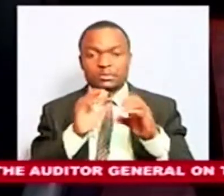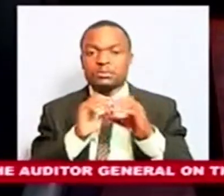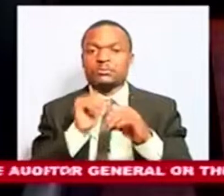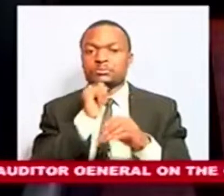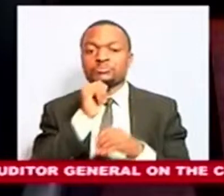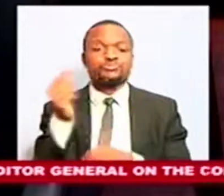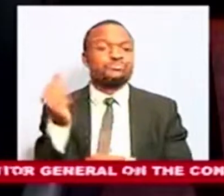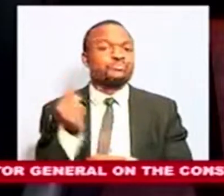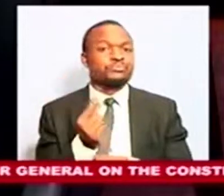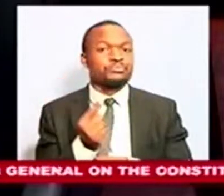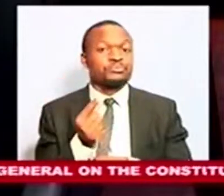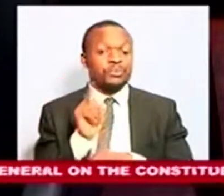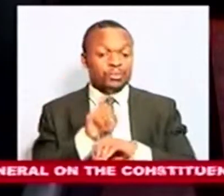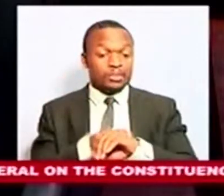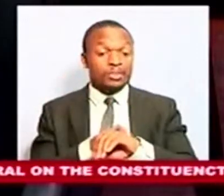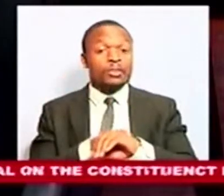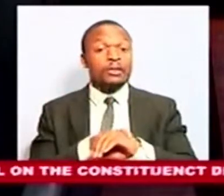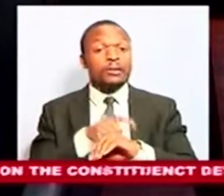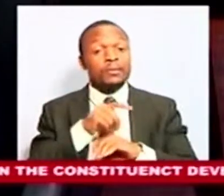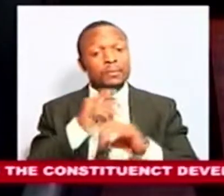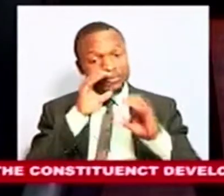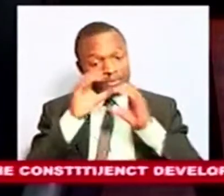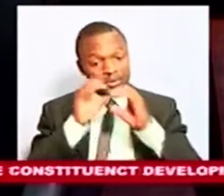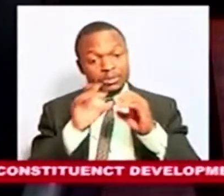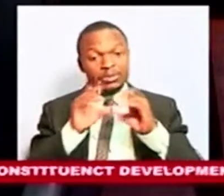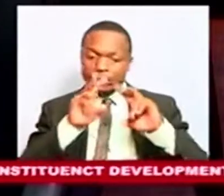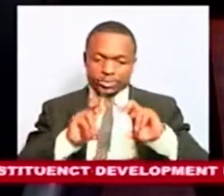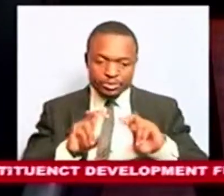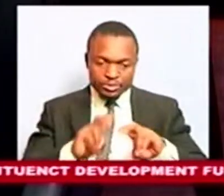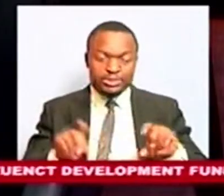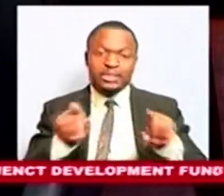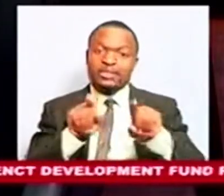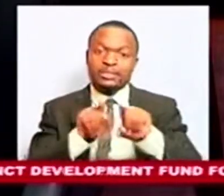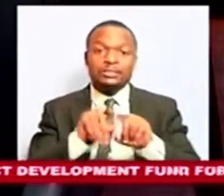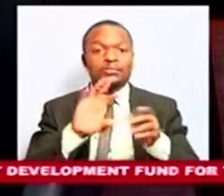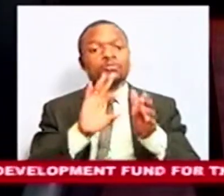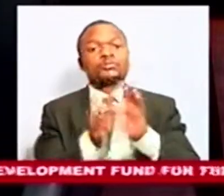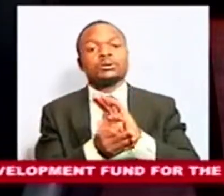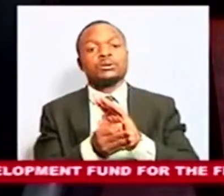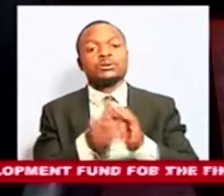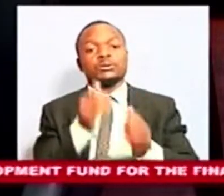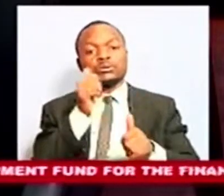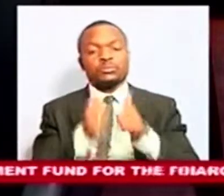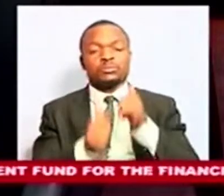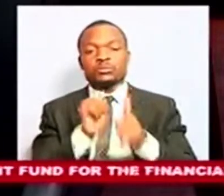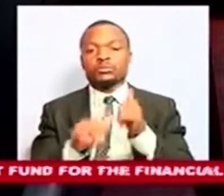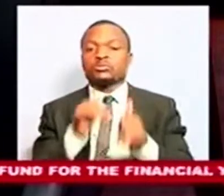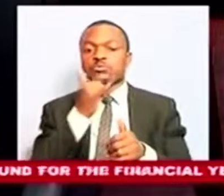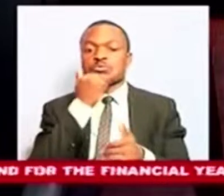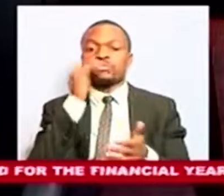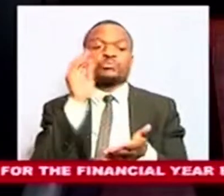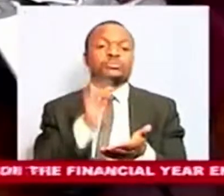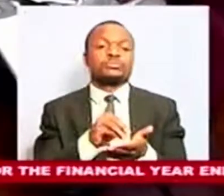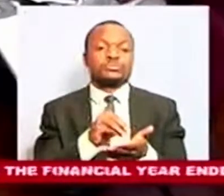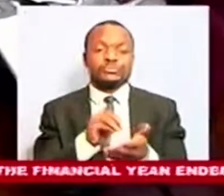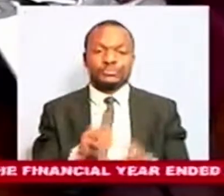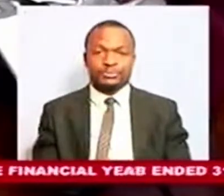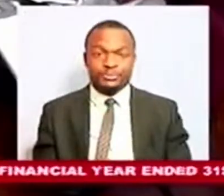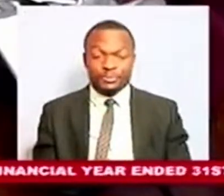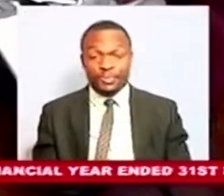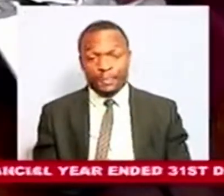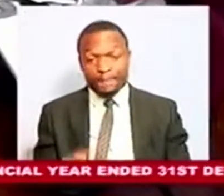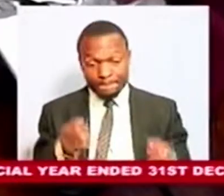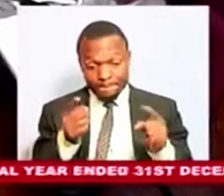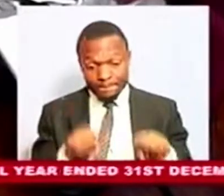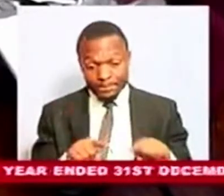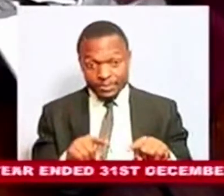process we are communicating with him, we are also trying to find out the same document which was misplaced. Chair, I submit for the same. Then, Chair, for